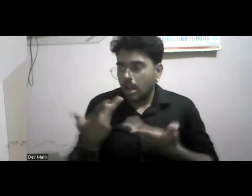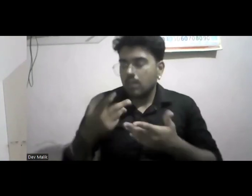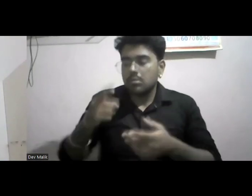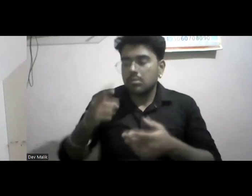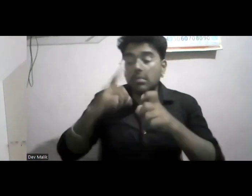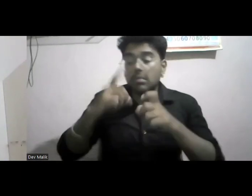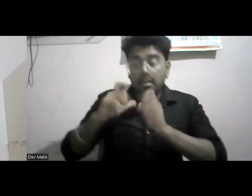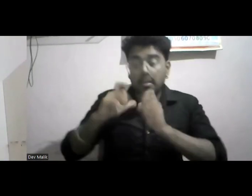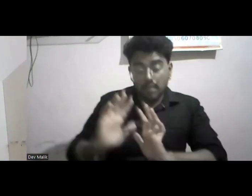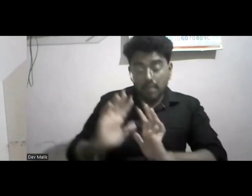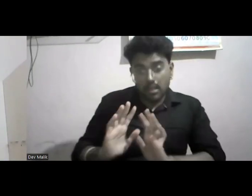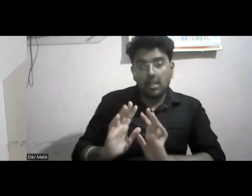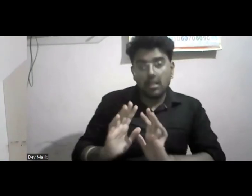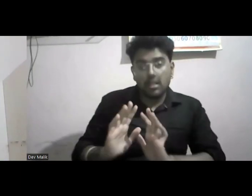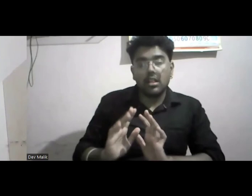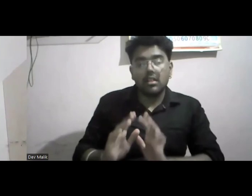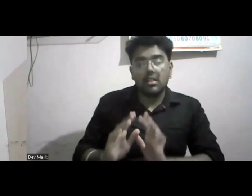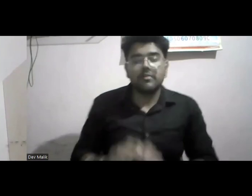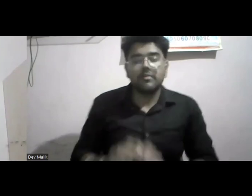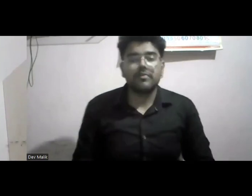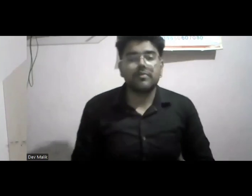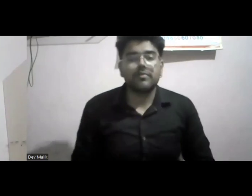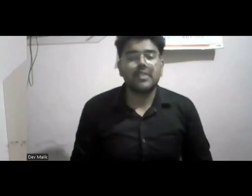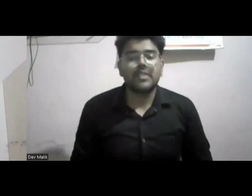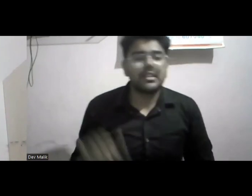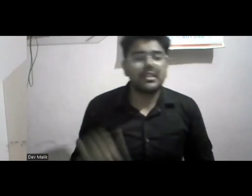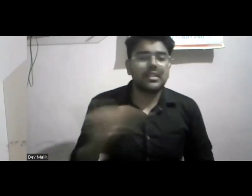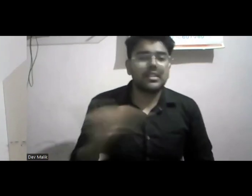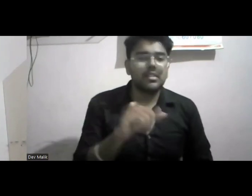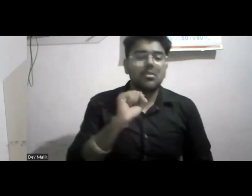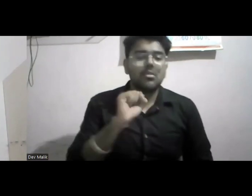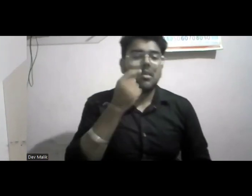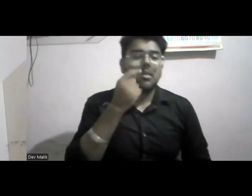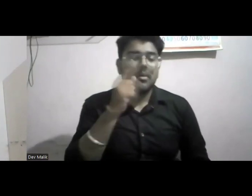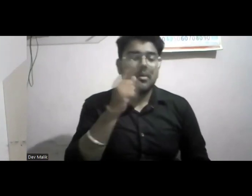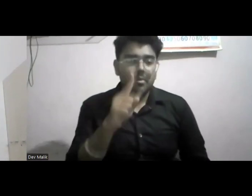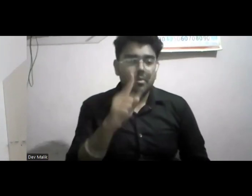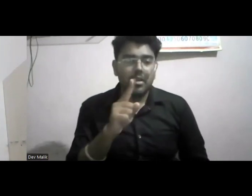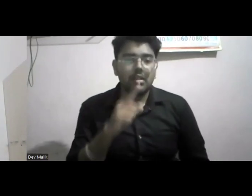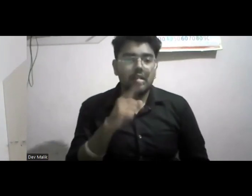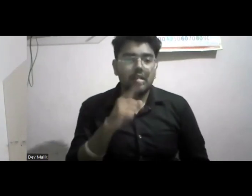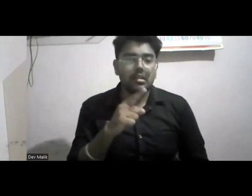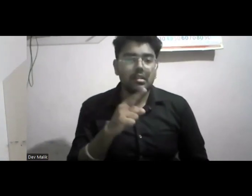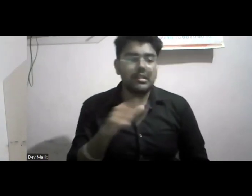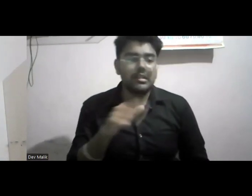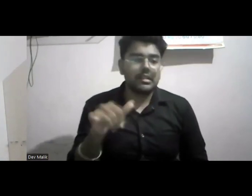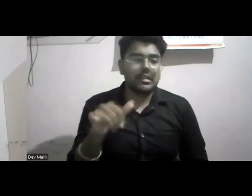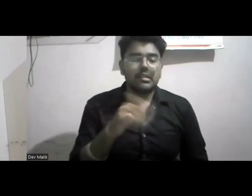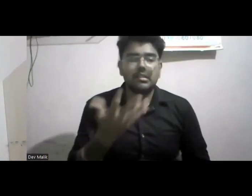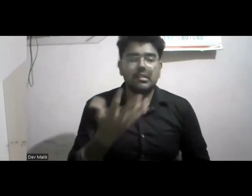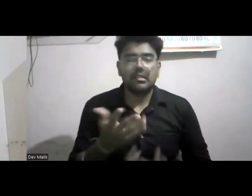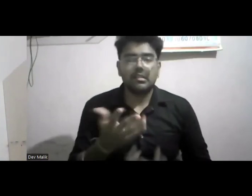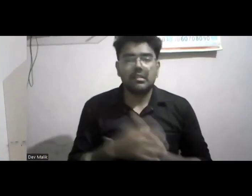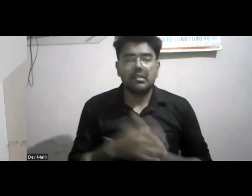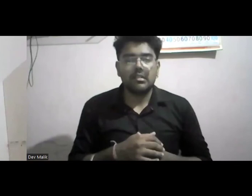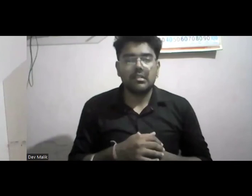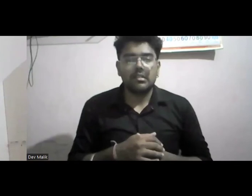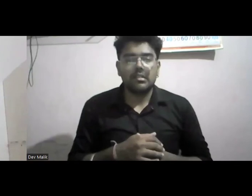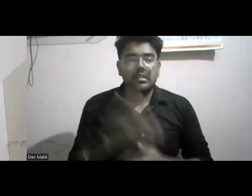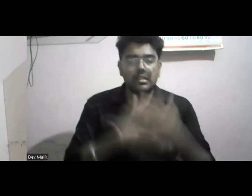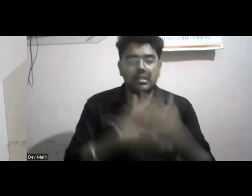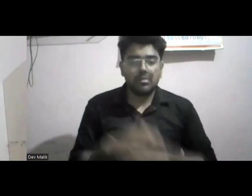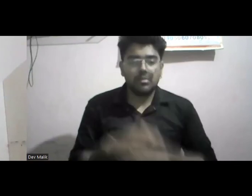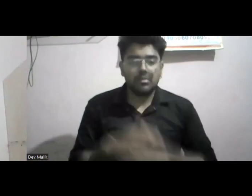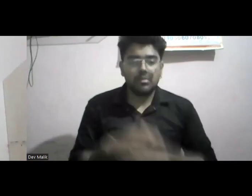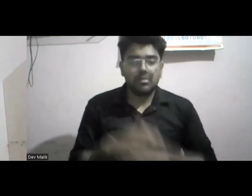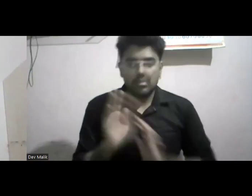issues. Yeah, and similarly, their parents are also undergoing some kind of invisible disabilities where